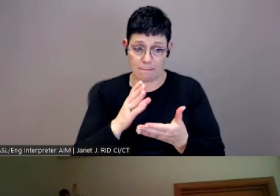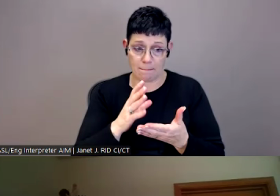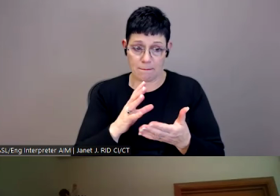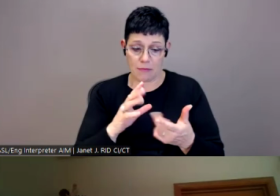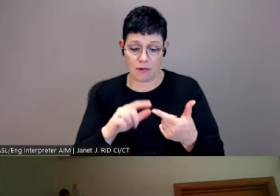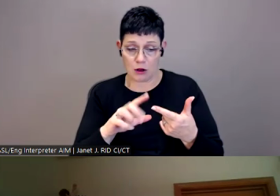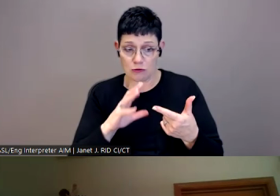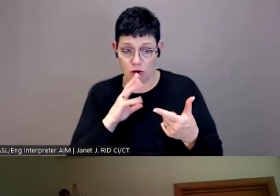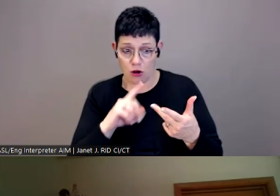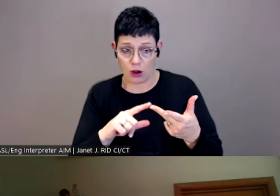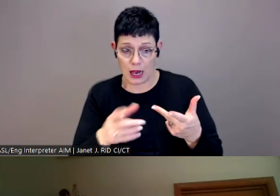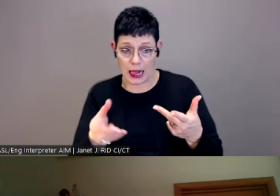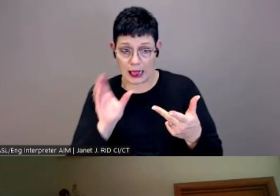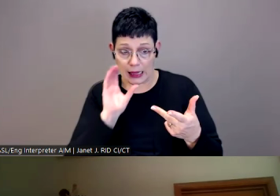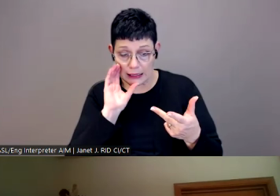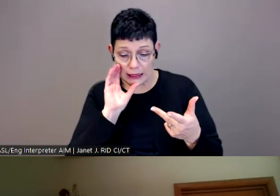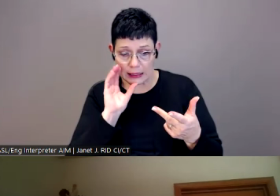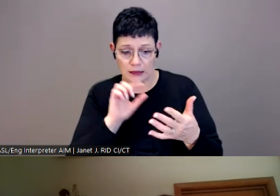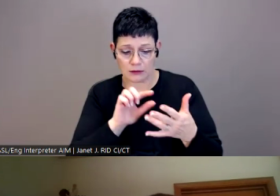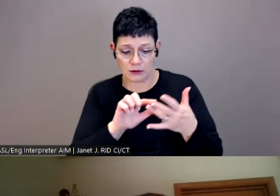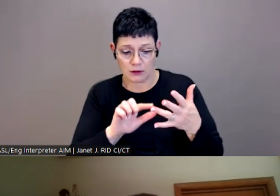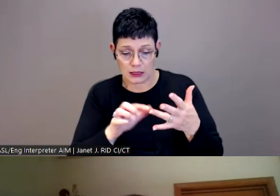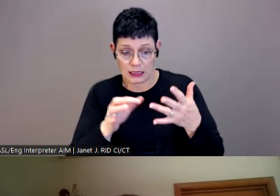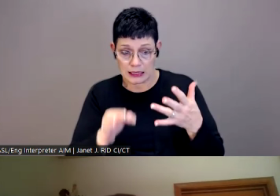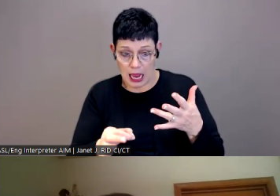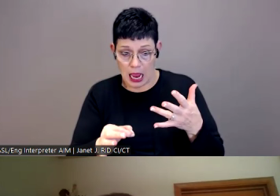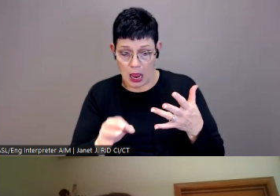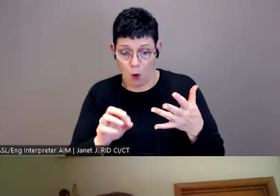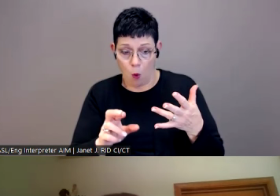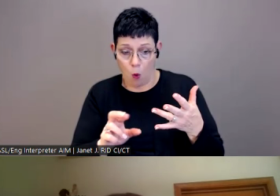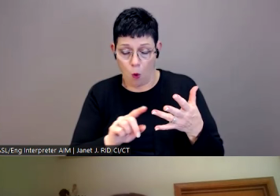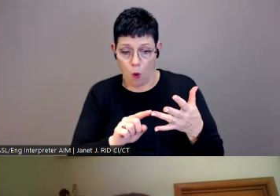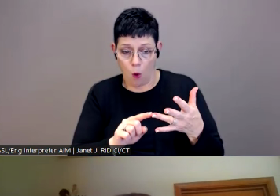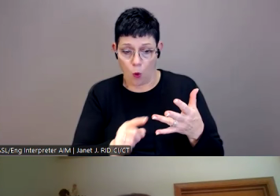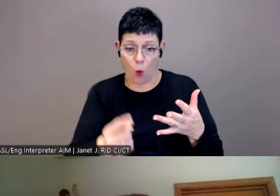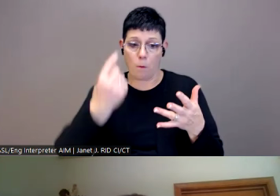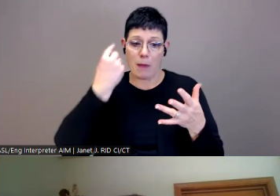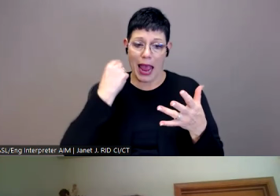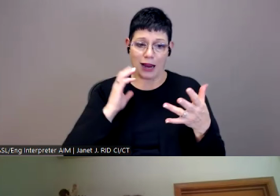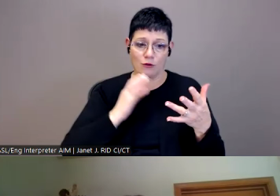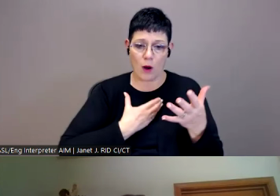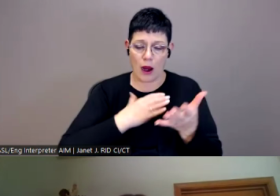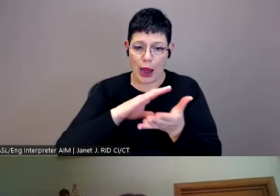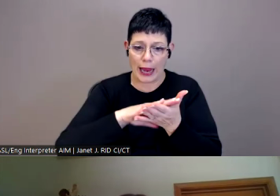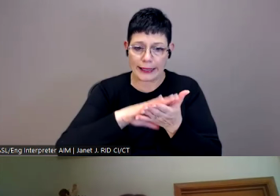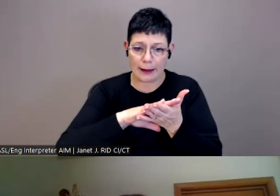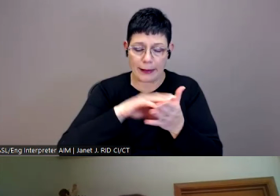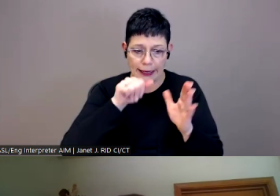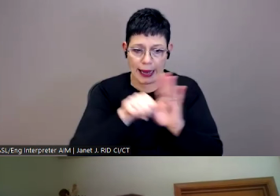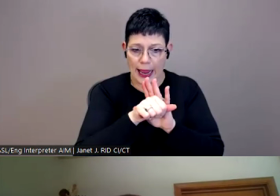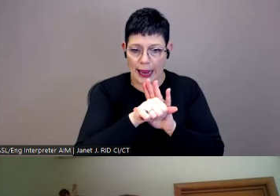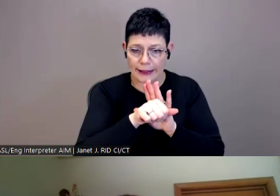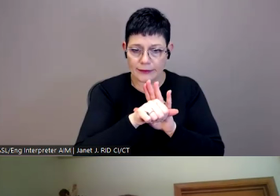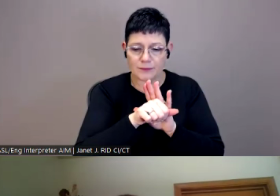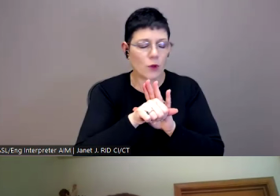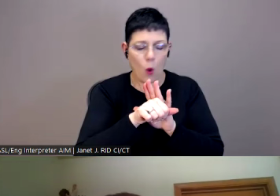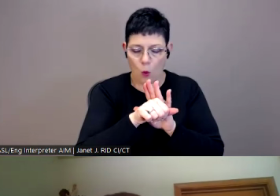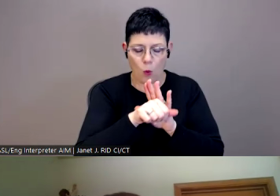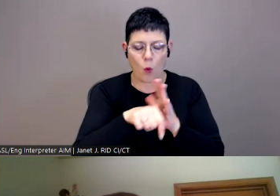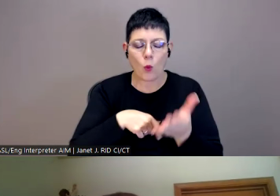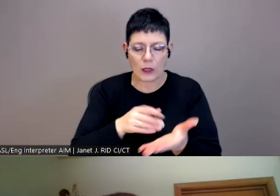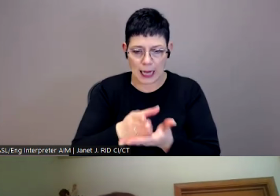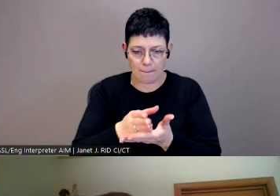listen, and decide what's next, or we could go back to our, academic cubicles and hide. And we didn't. We stopped, we